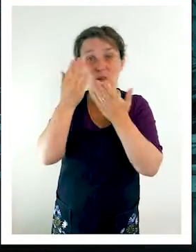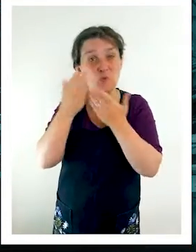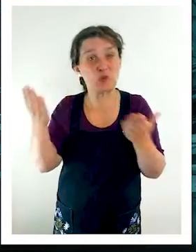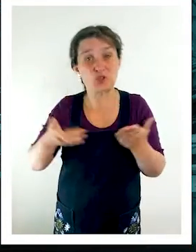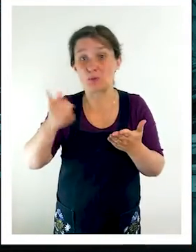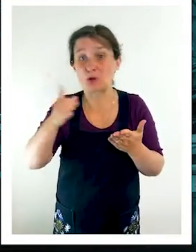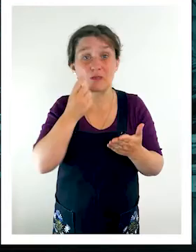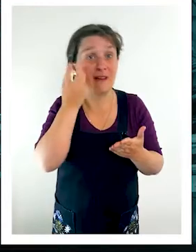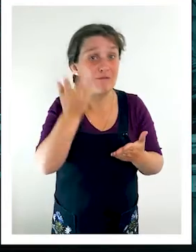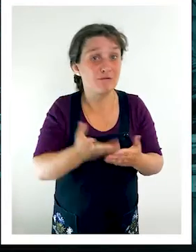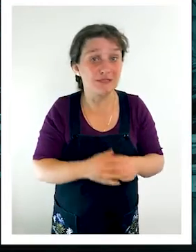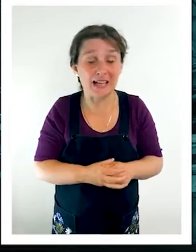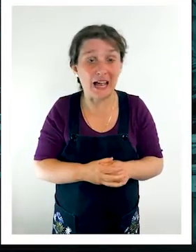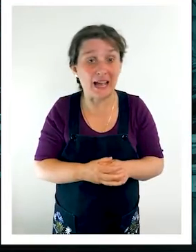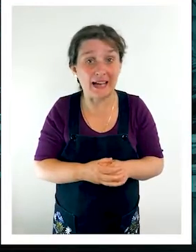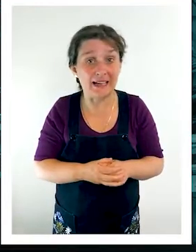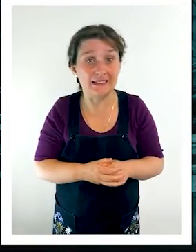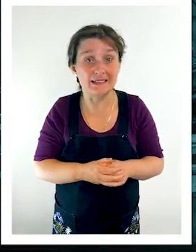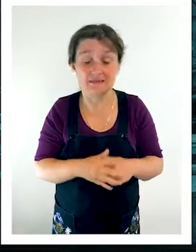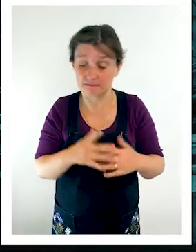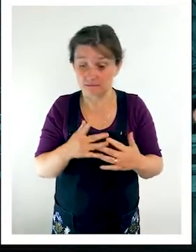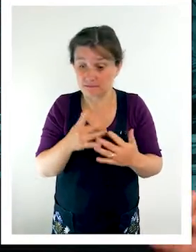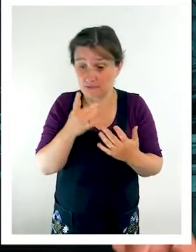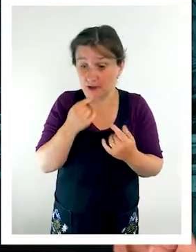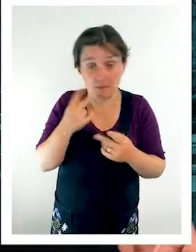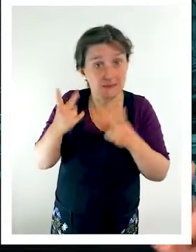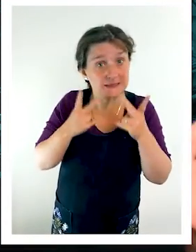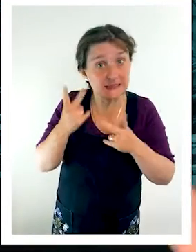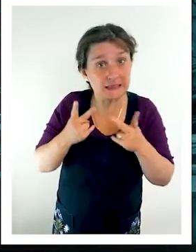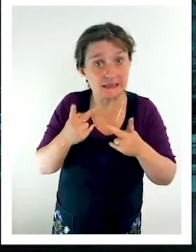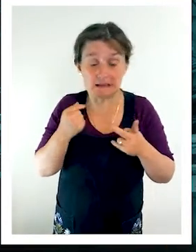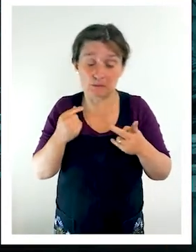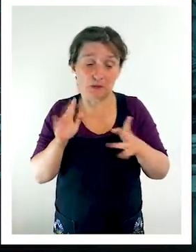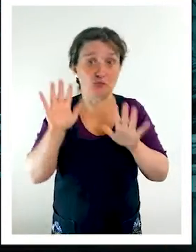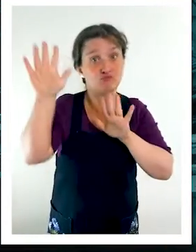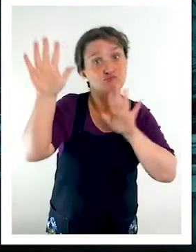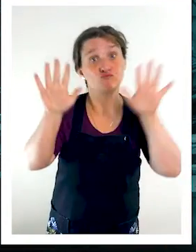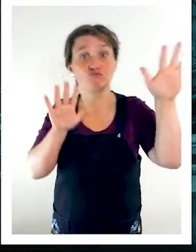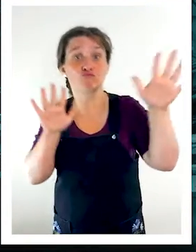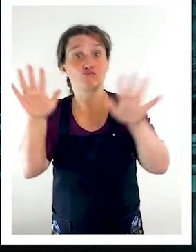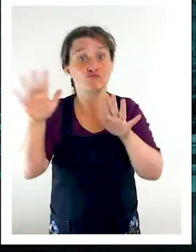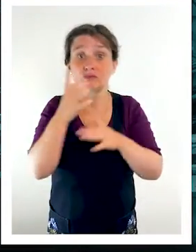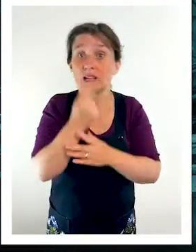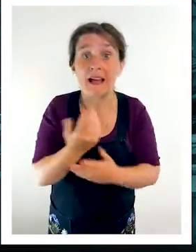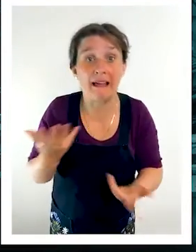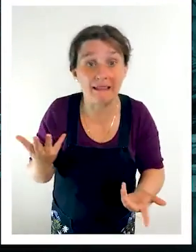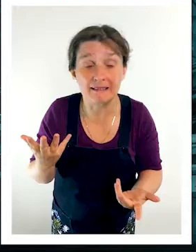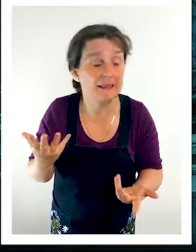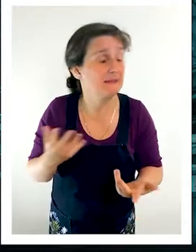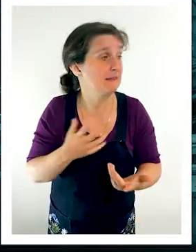It doesn't have to be singing. It can be. It can be singing with actions. It can be singing without actions.